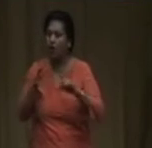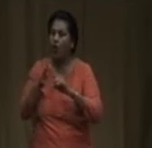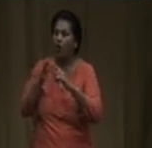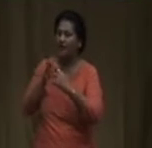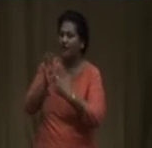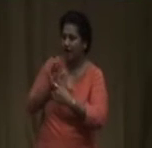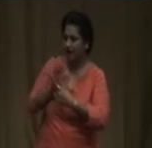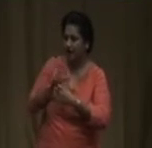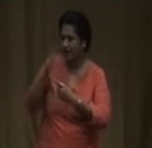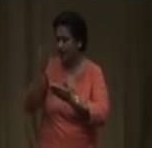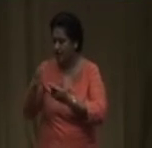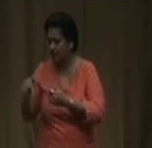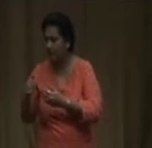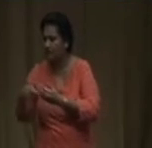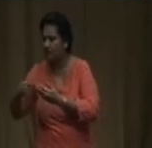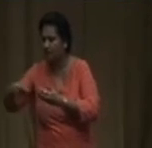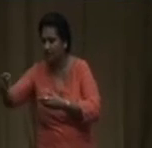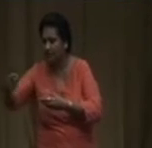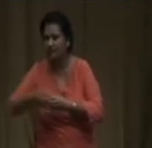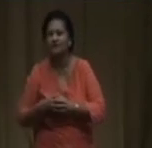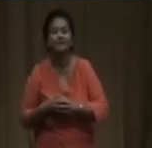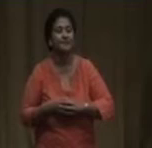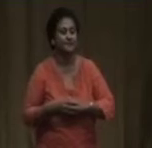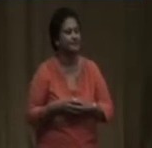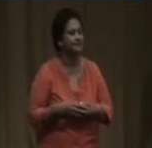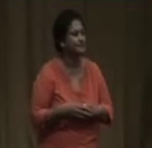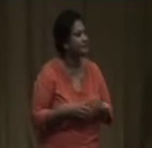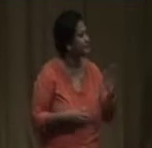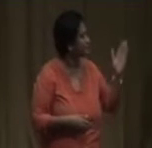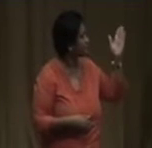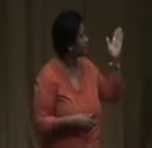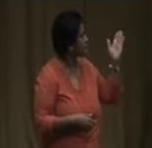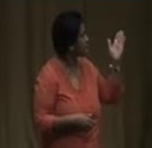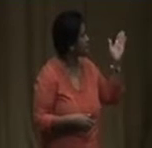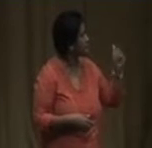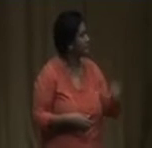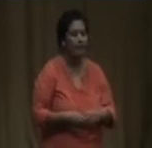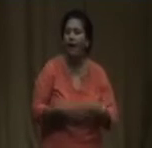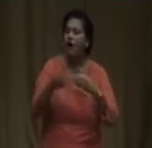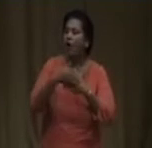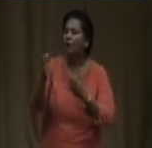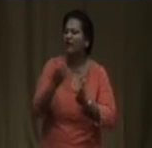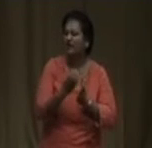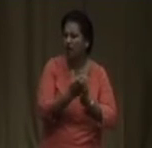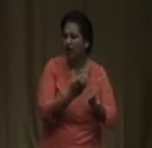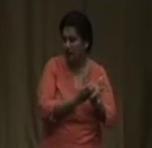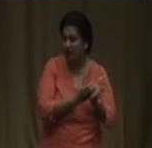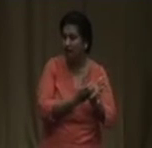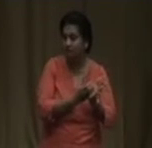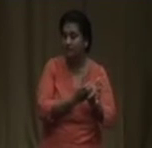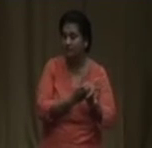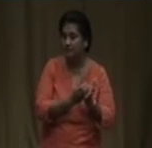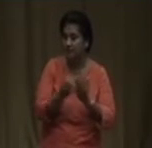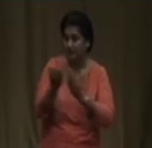A little bit about this concept that is emerging in the discussion forums in the field, open pedagogy. It's a little contested at the